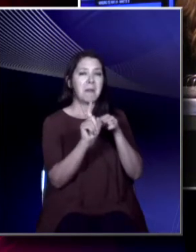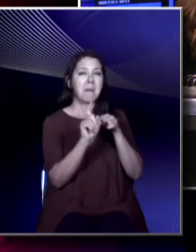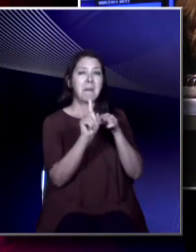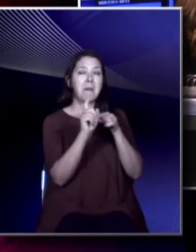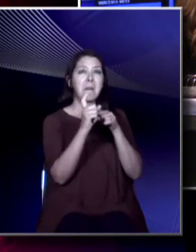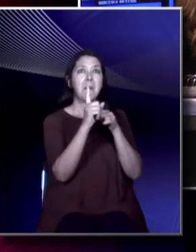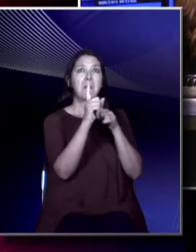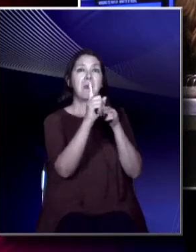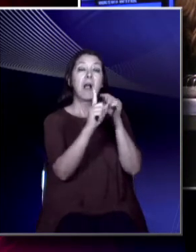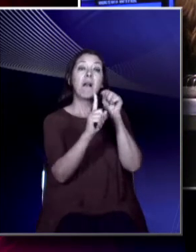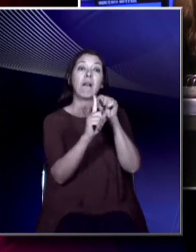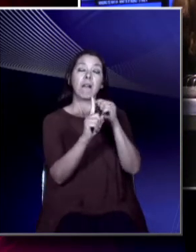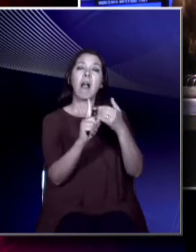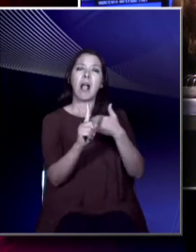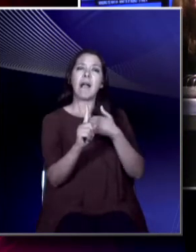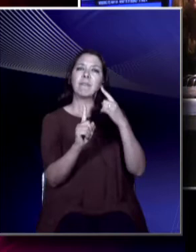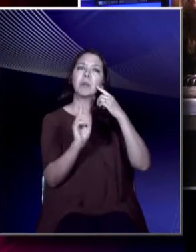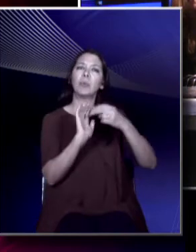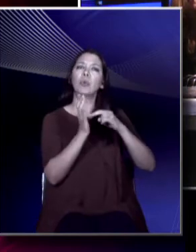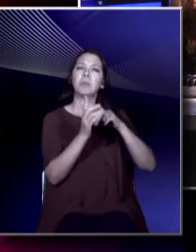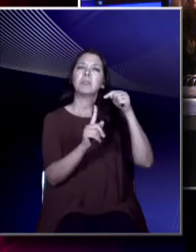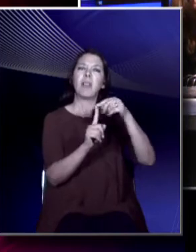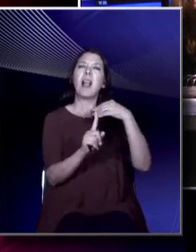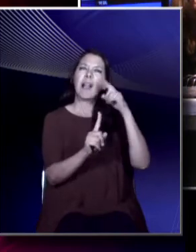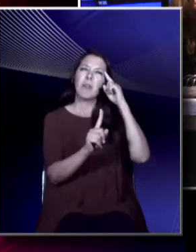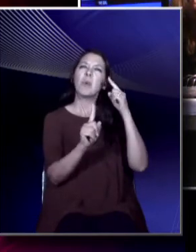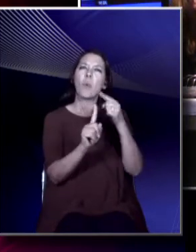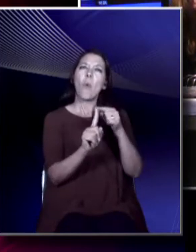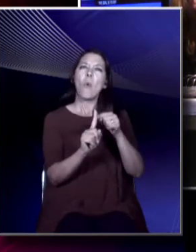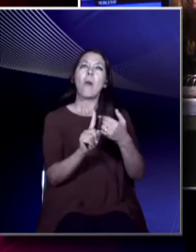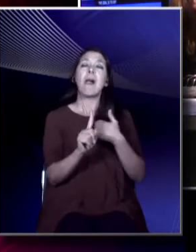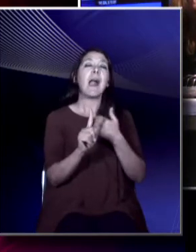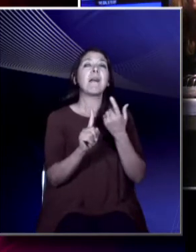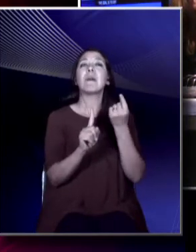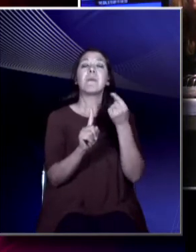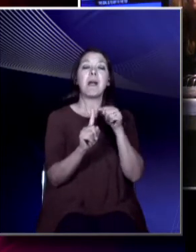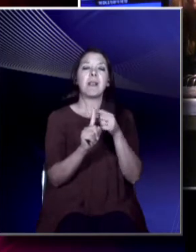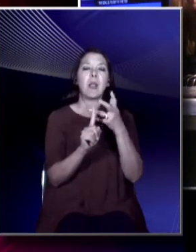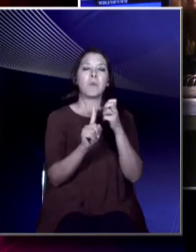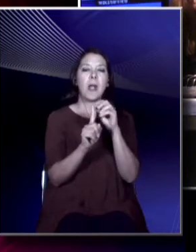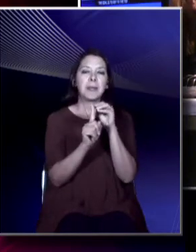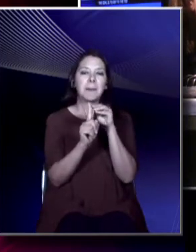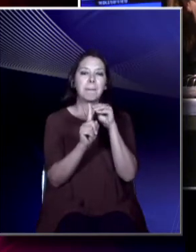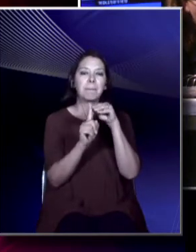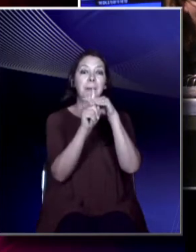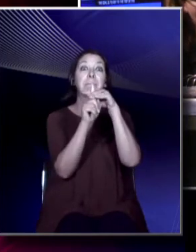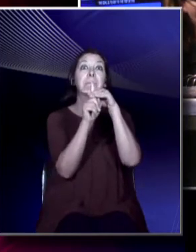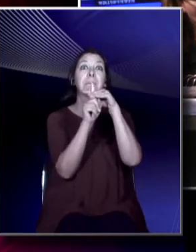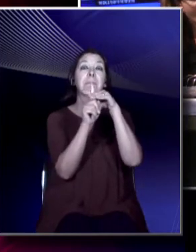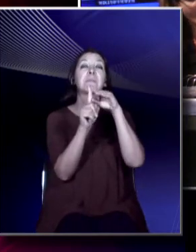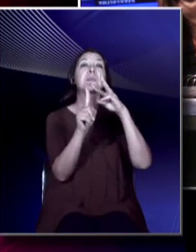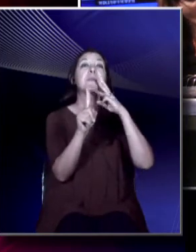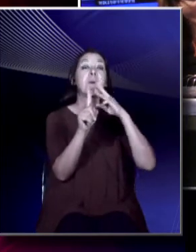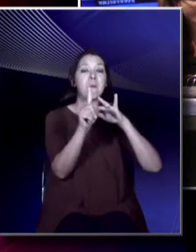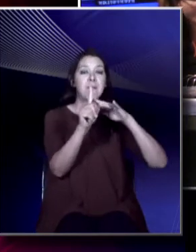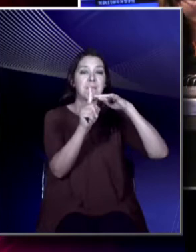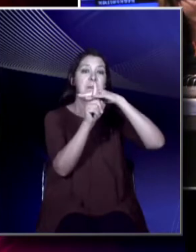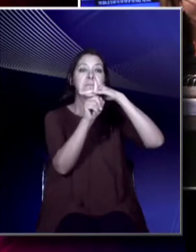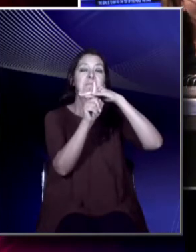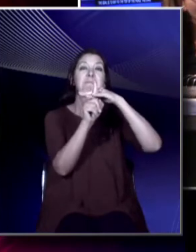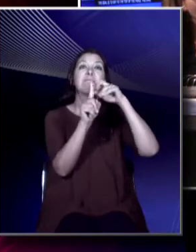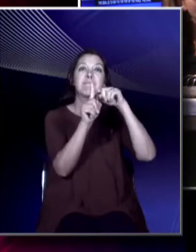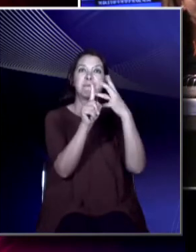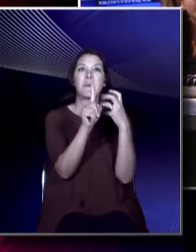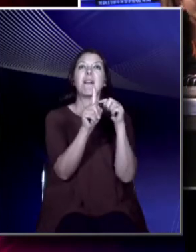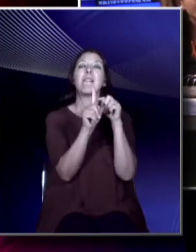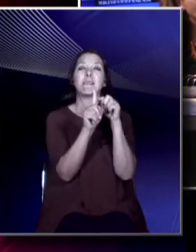has a goal. The goal is to get to the top of the pond, the lake. And when